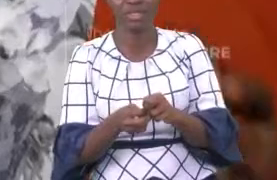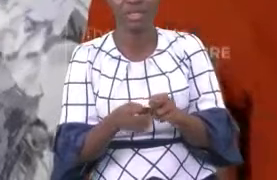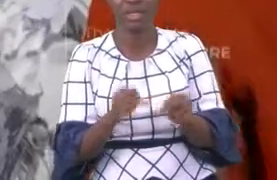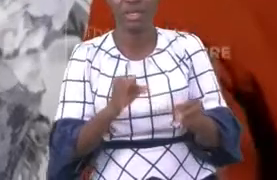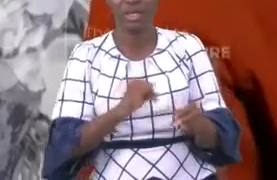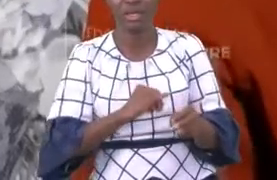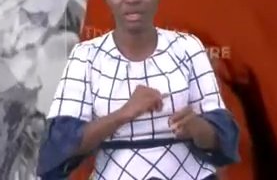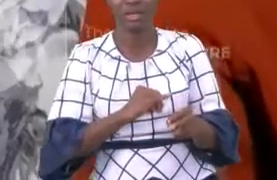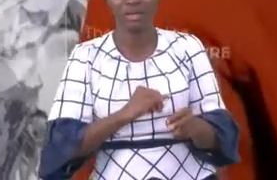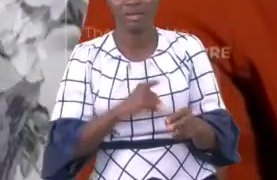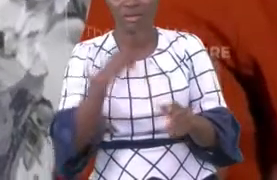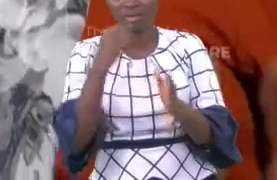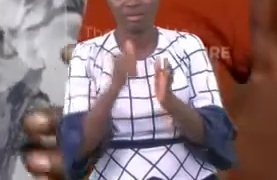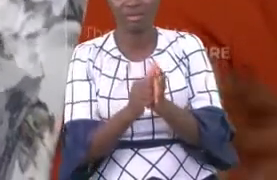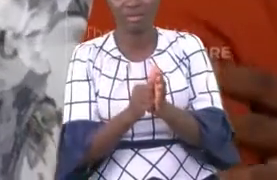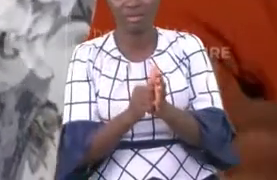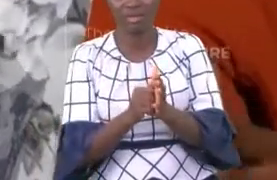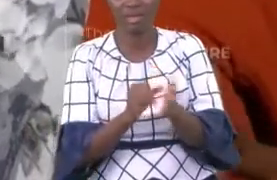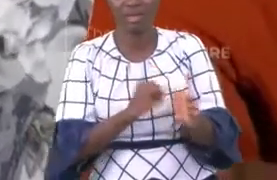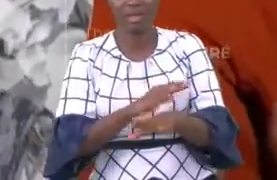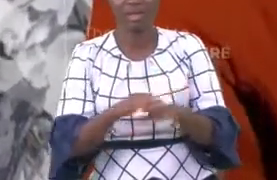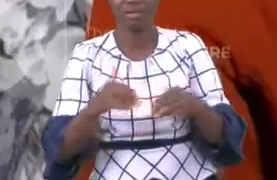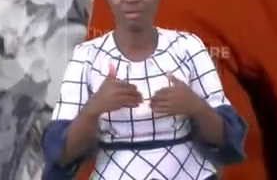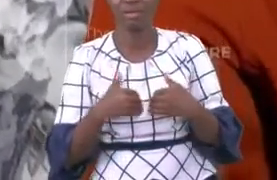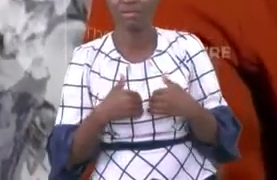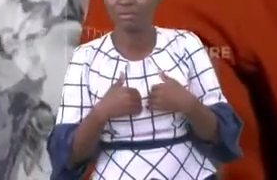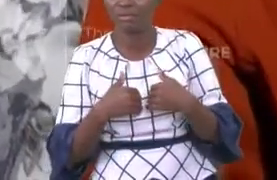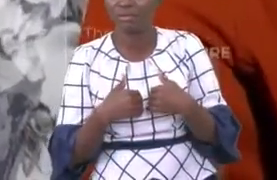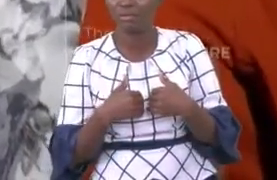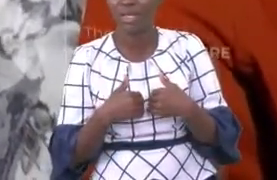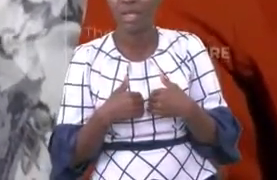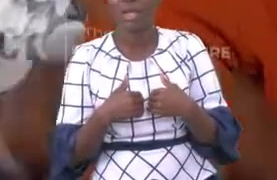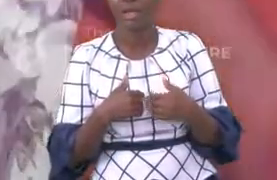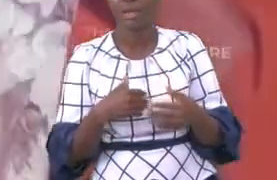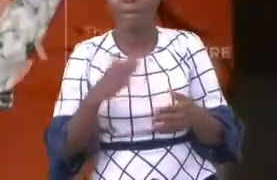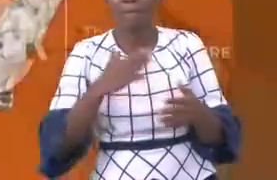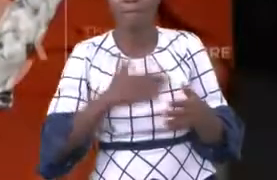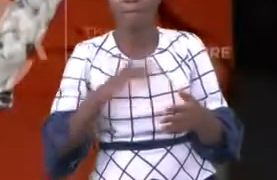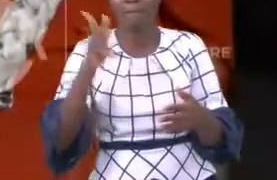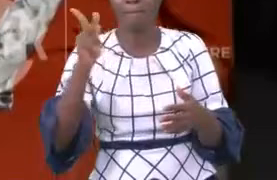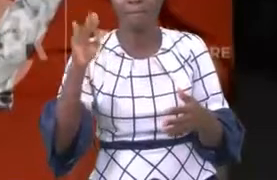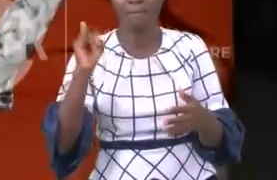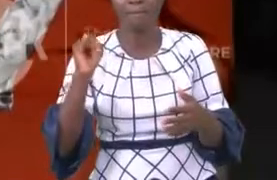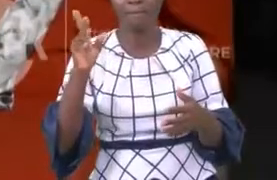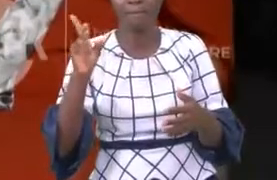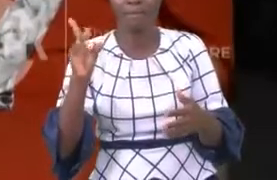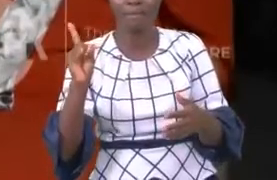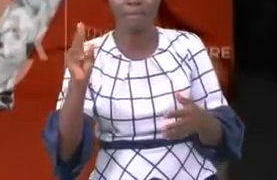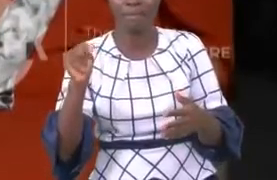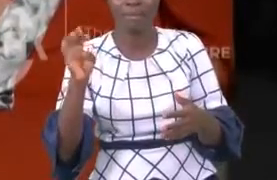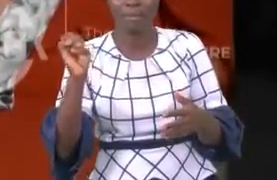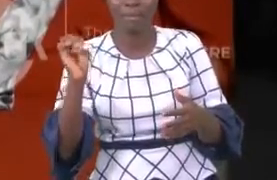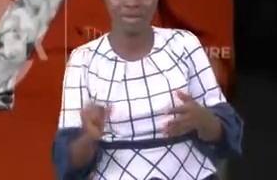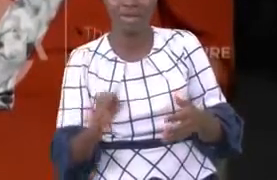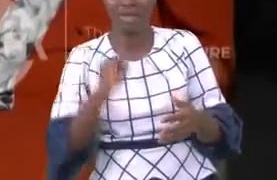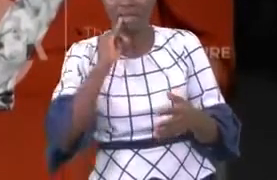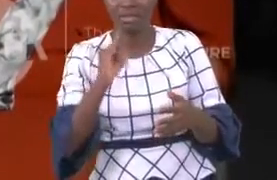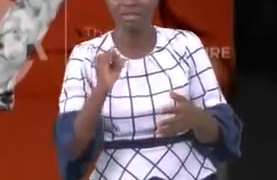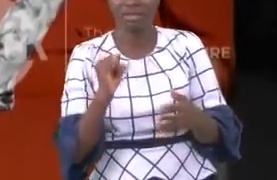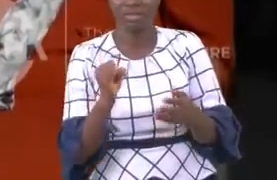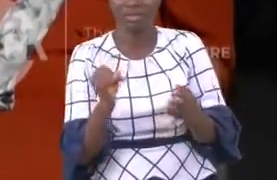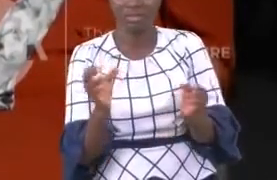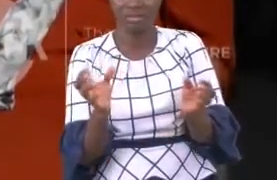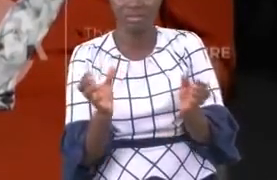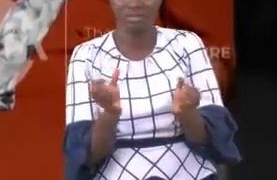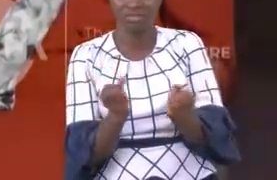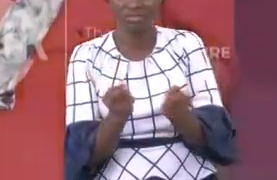kidney is shrinking. That you can't extract these products again. My name is Happiness